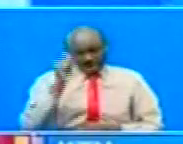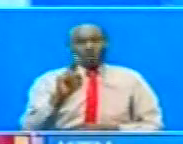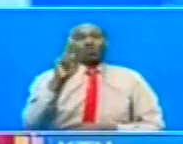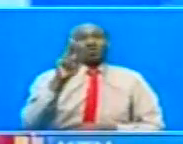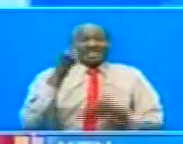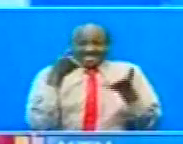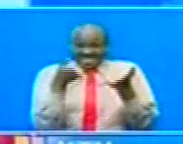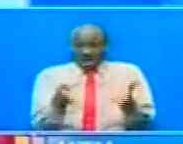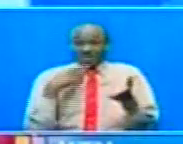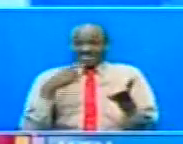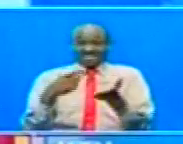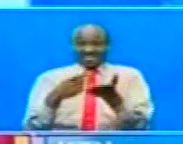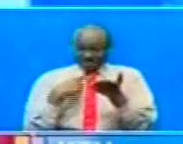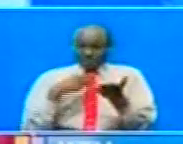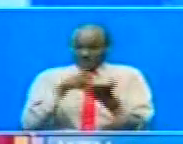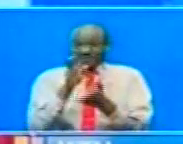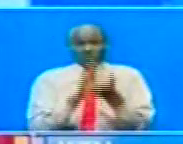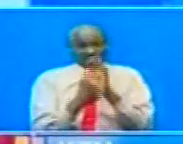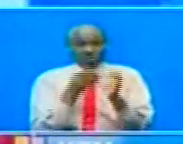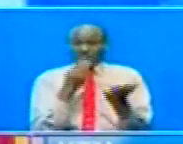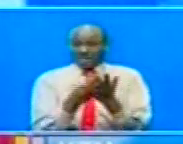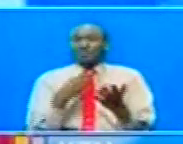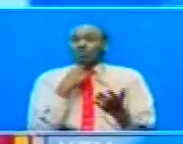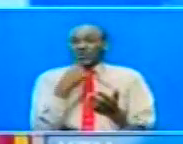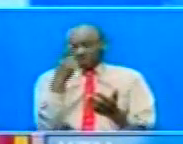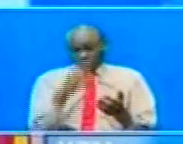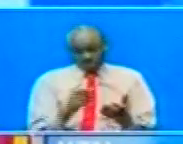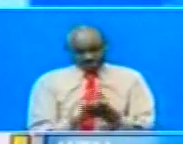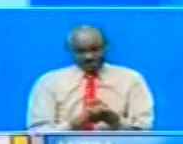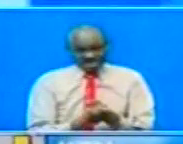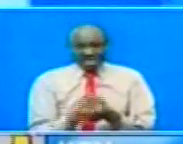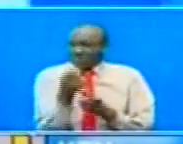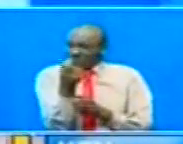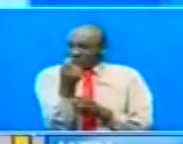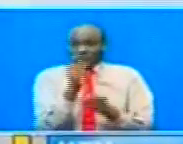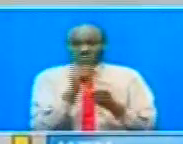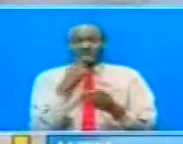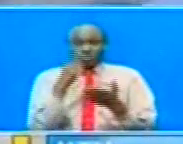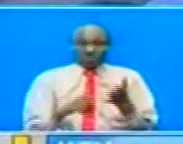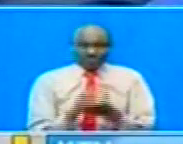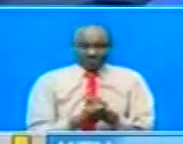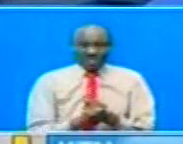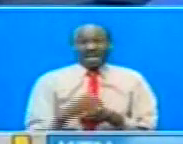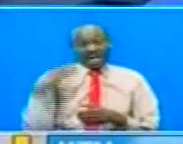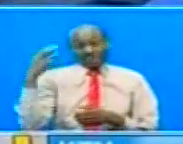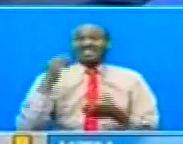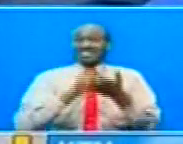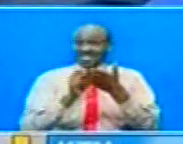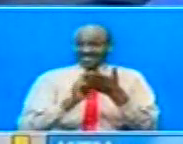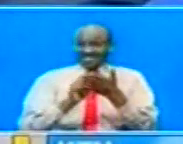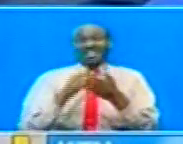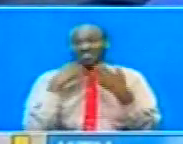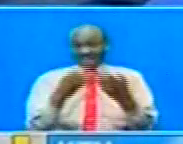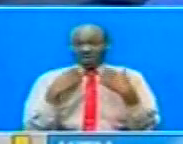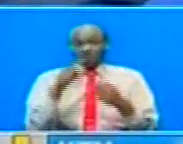But now that you're on this cashless payment system, I'd like to bring him into this discussion just for a few seconds. Bwana Cabinet Secretary, thank you so much for joining